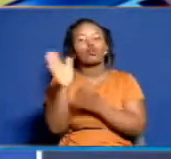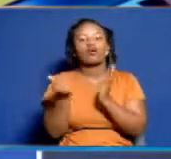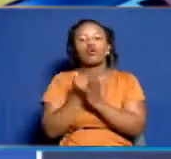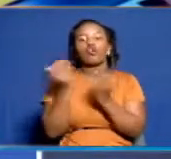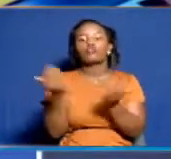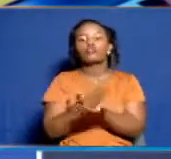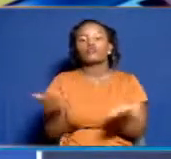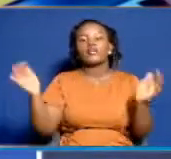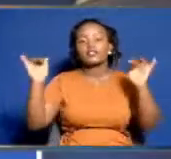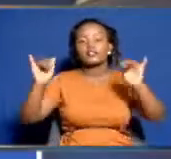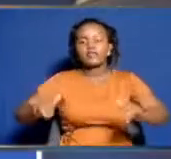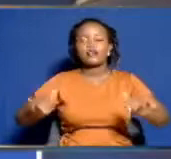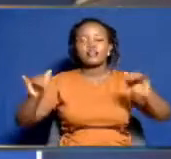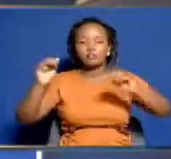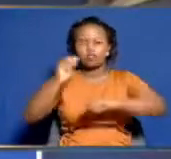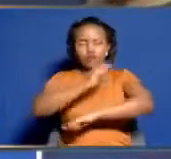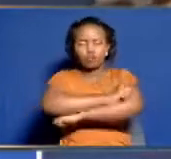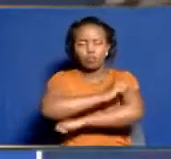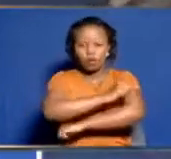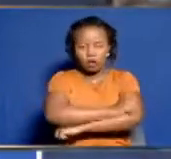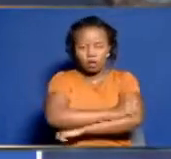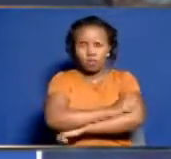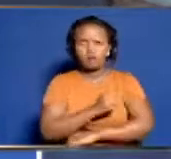in school.